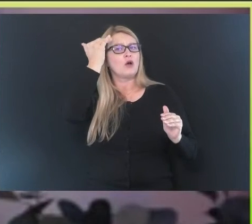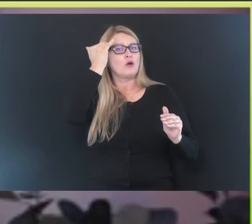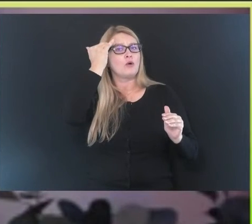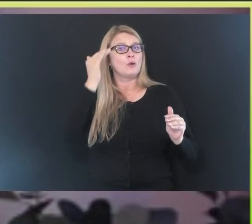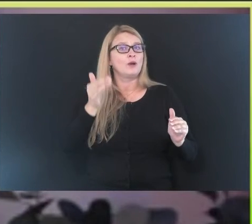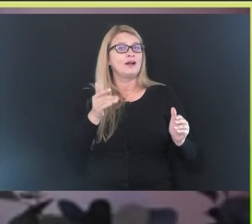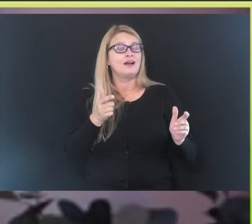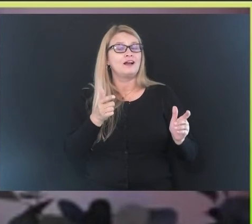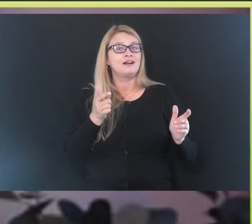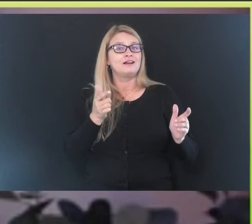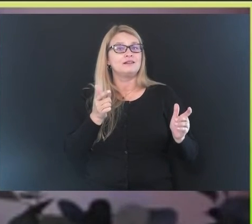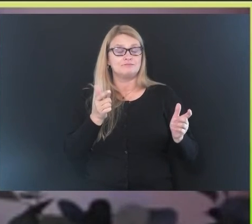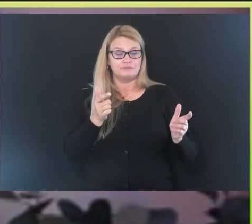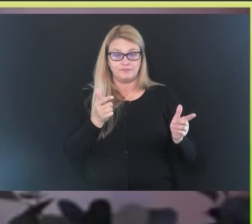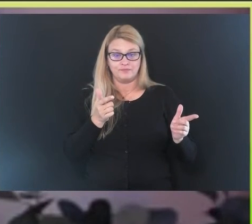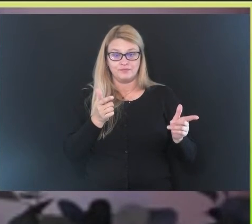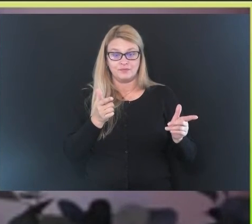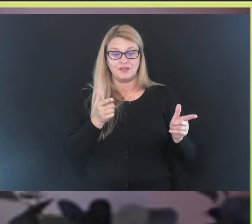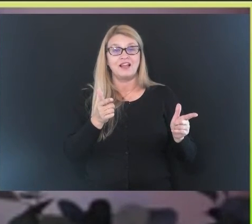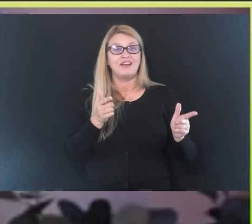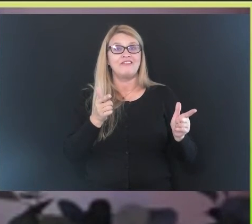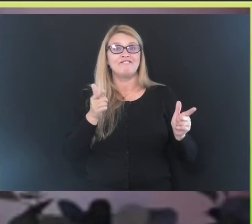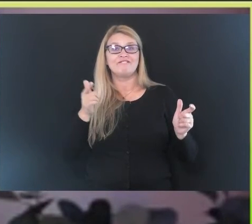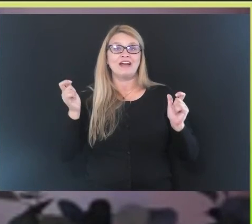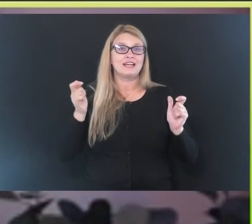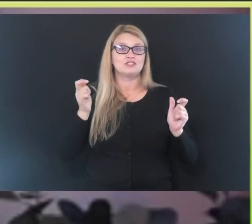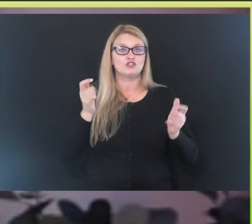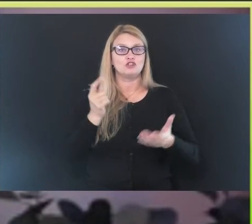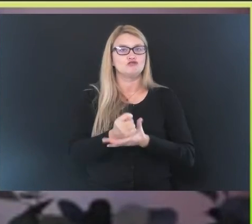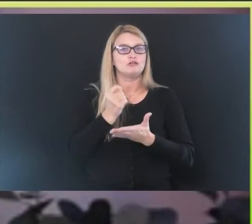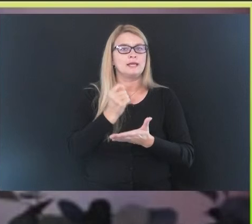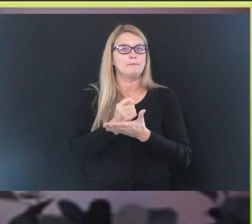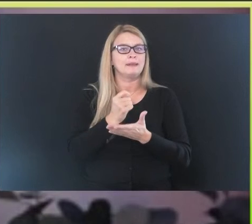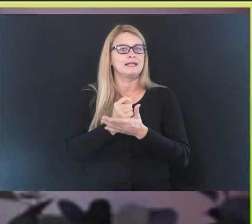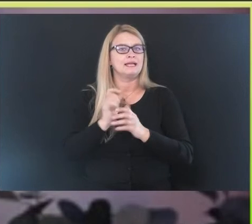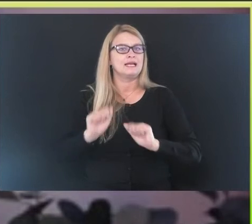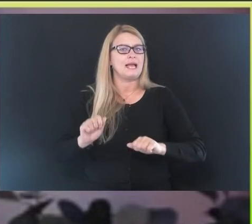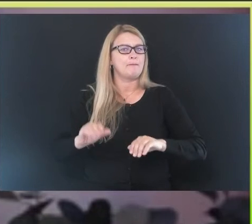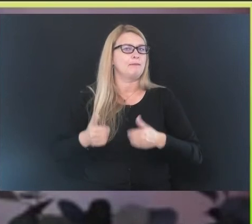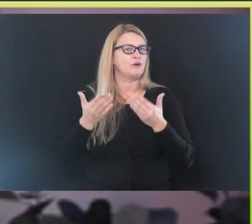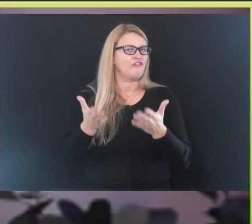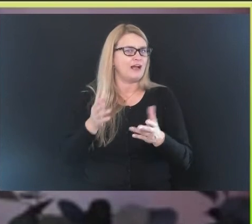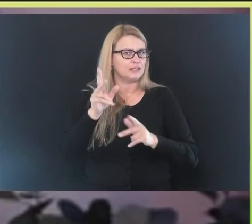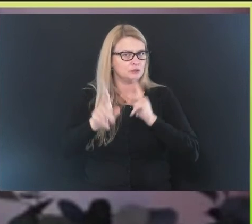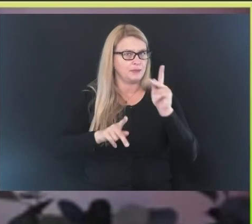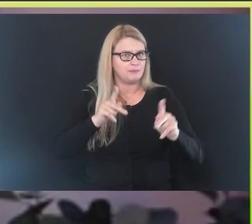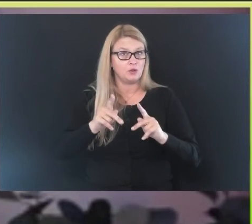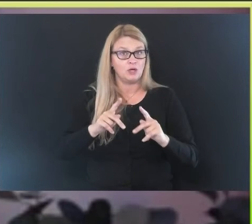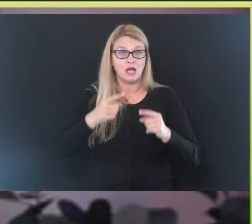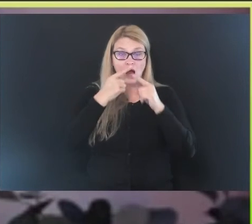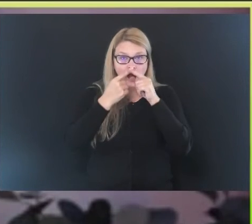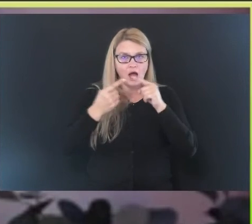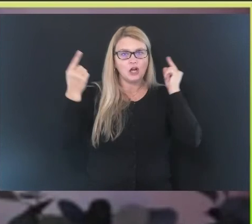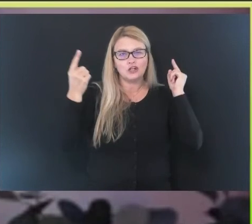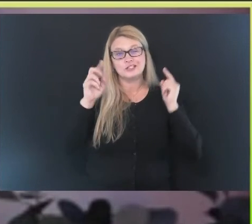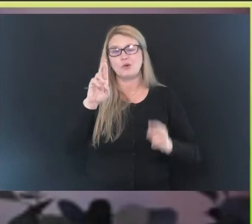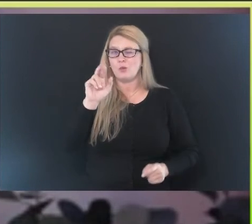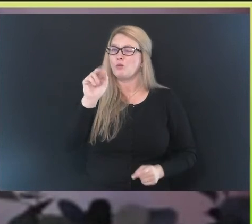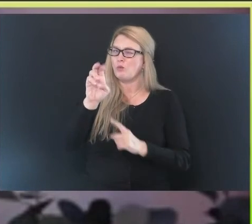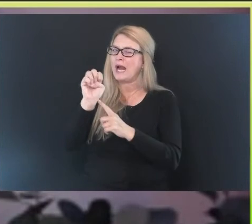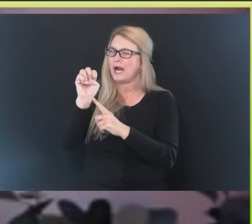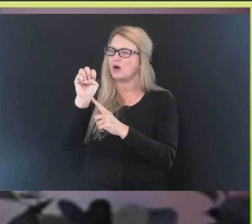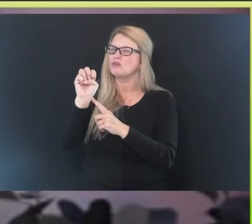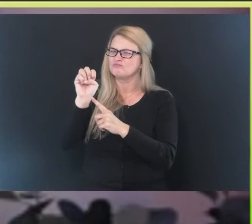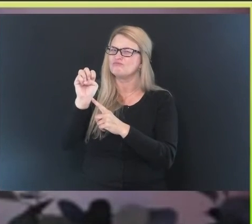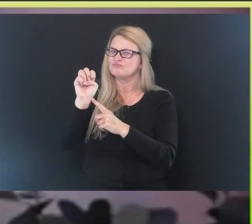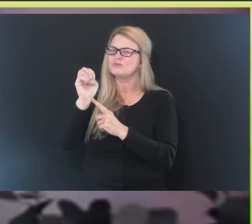faster and treatment can be rendered to an individual, the better it will be. That being said, allergic reactions are rare. We know they don't